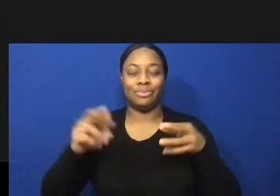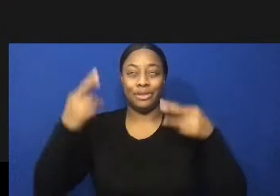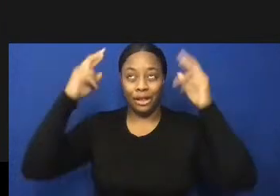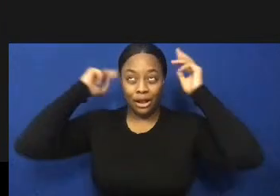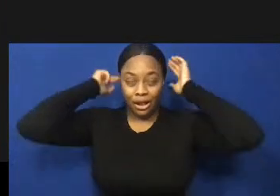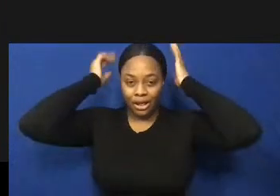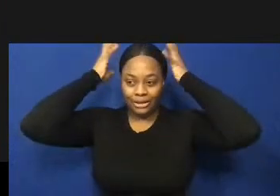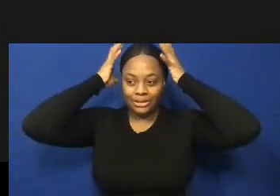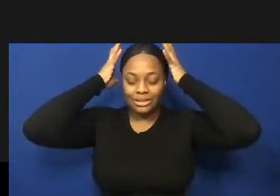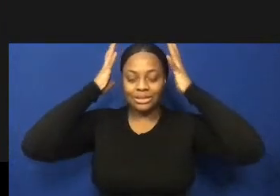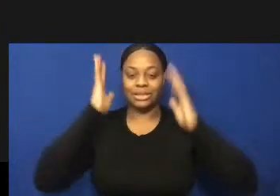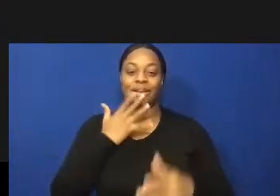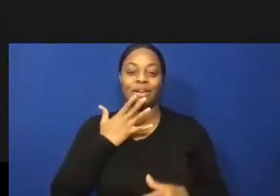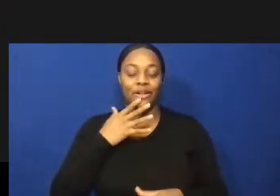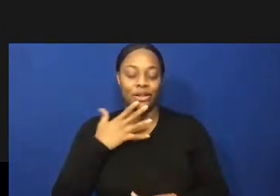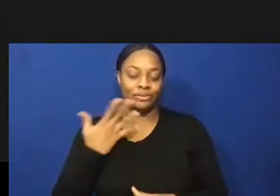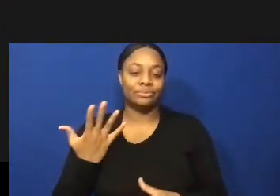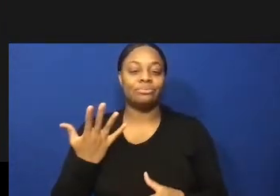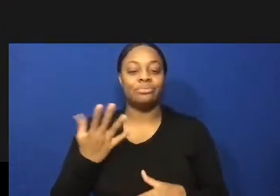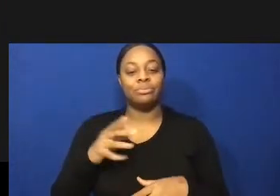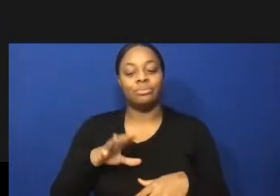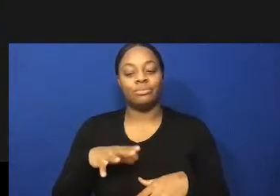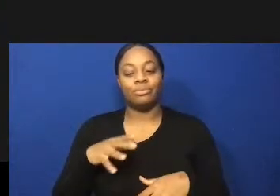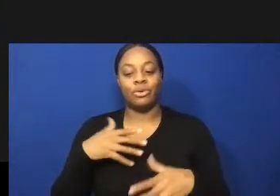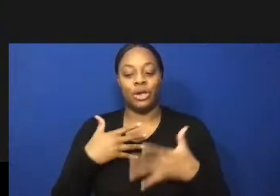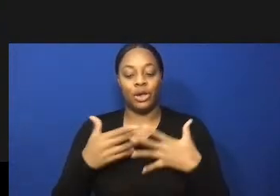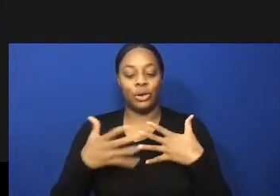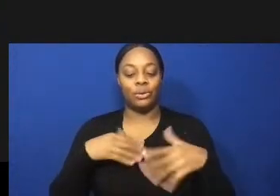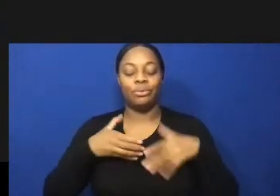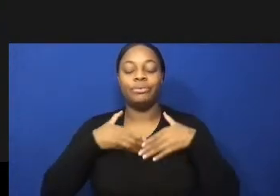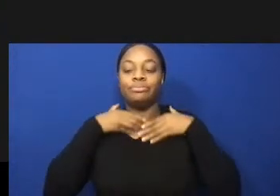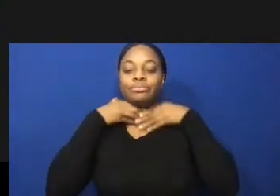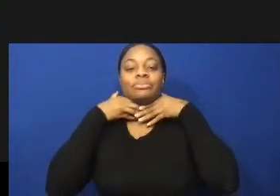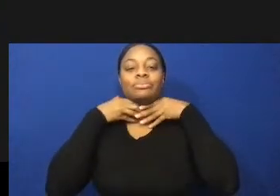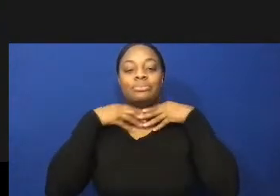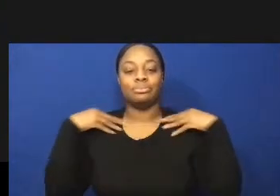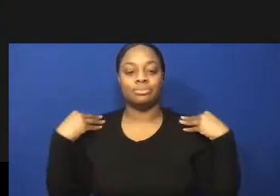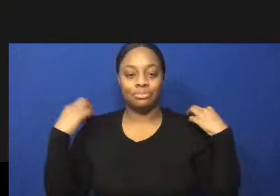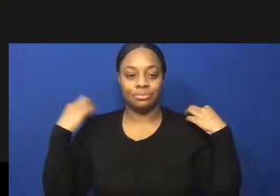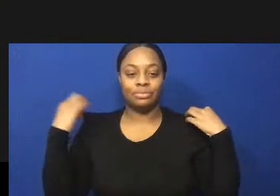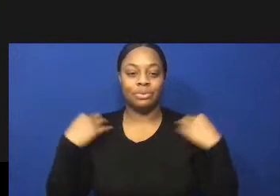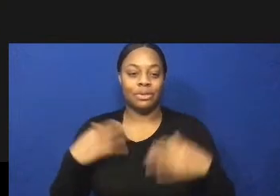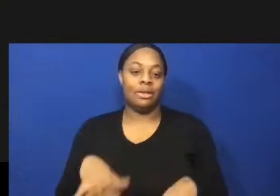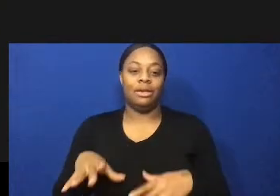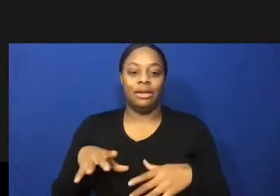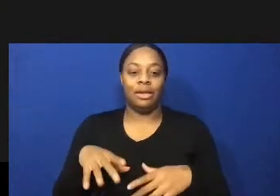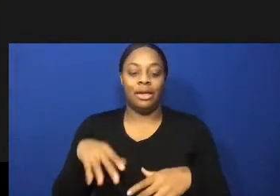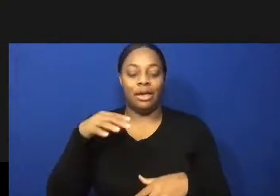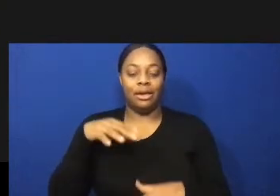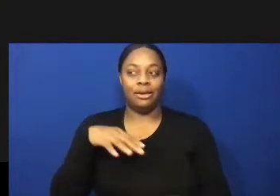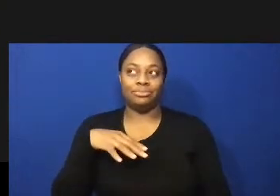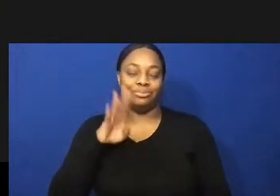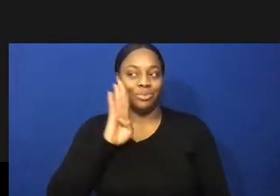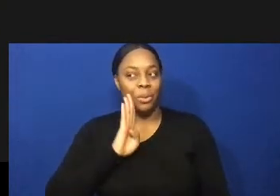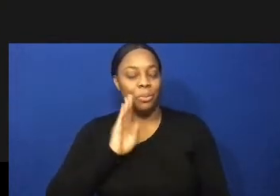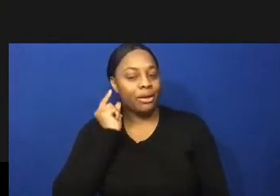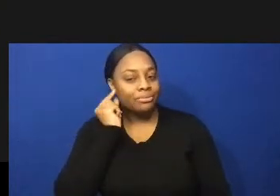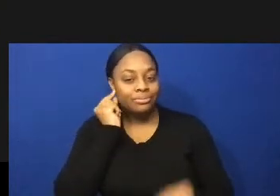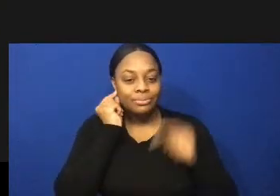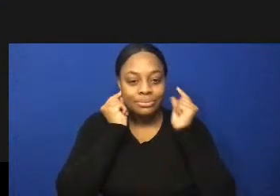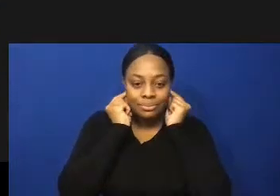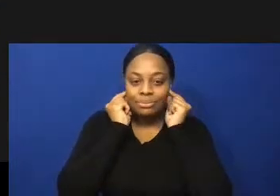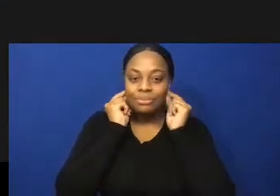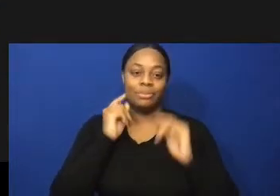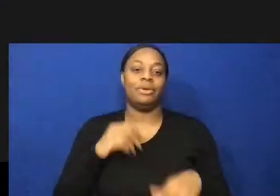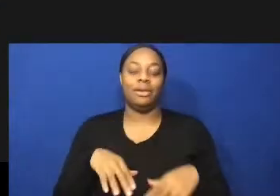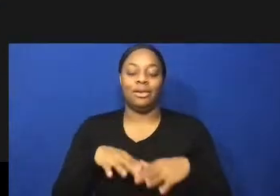in a colorful gele. I'm wearing a gray turtleneck and large brown Adinkra earrings. Behind me are photos of